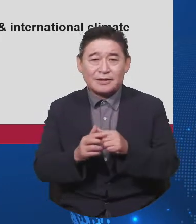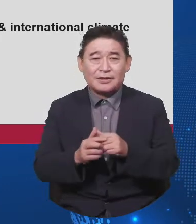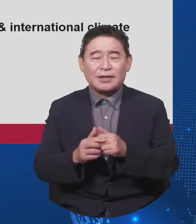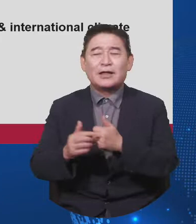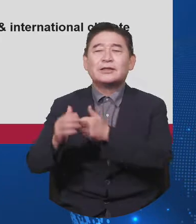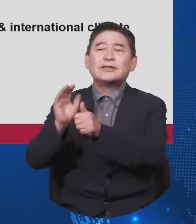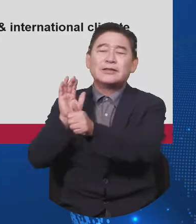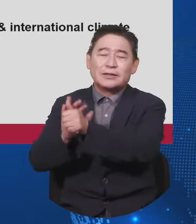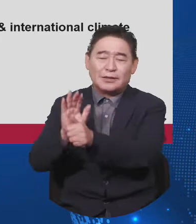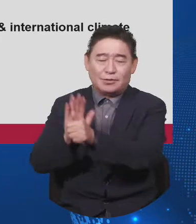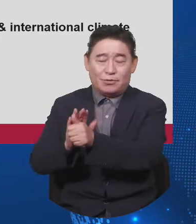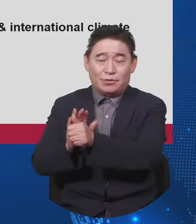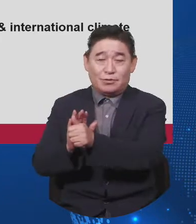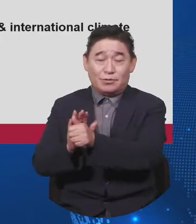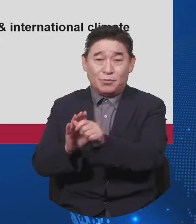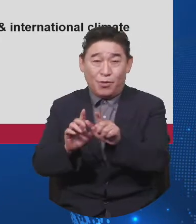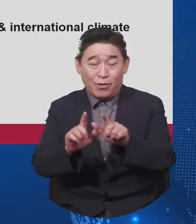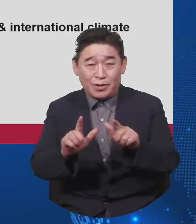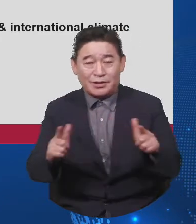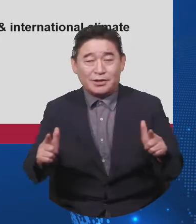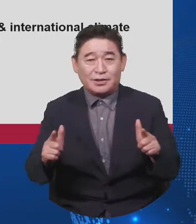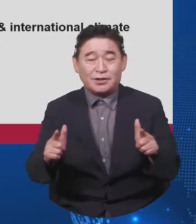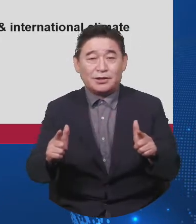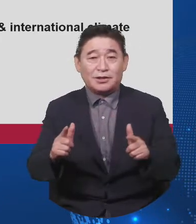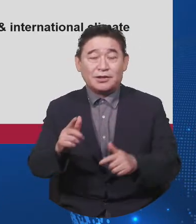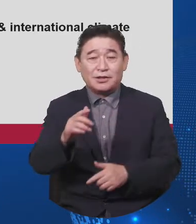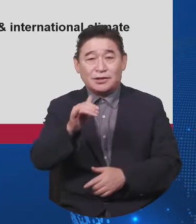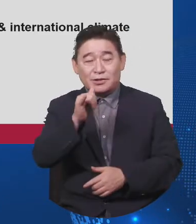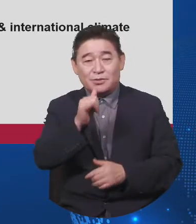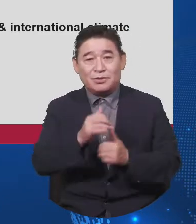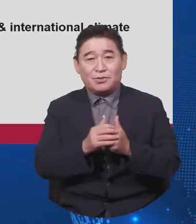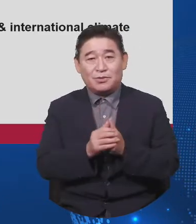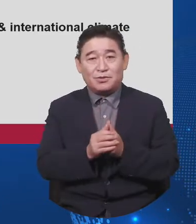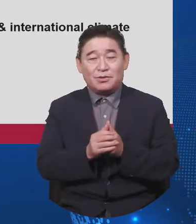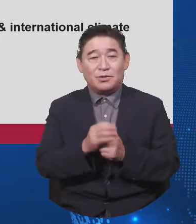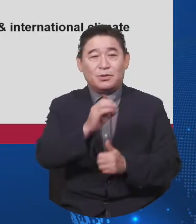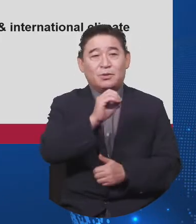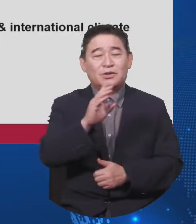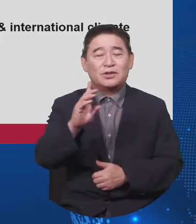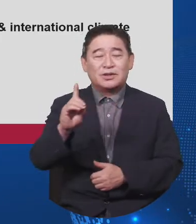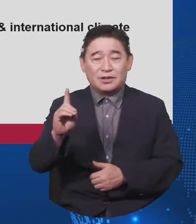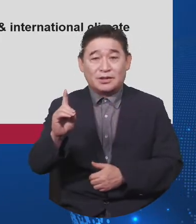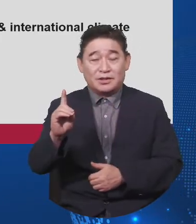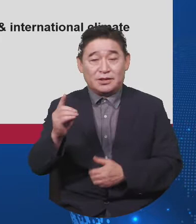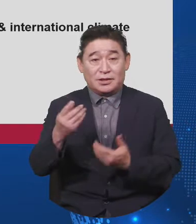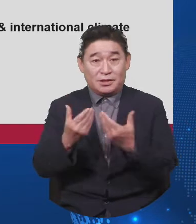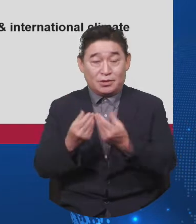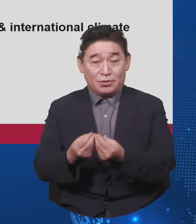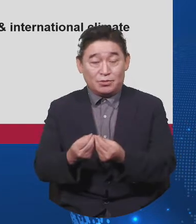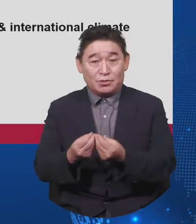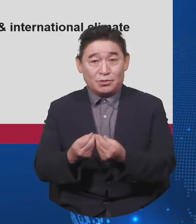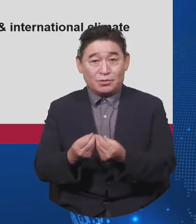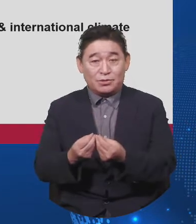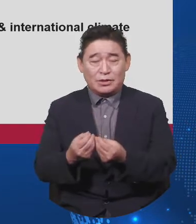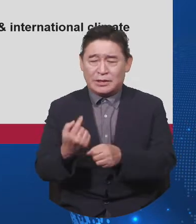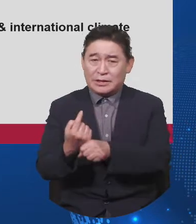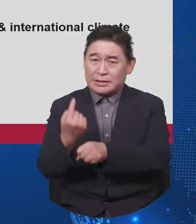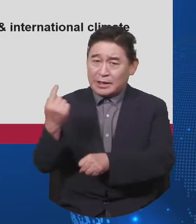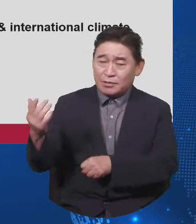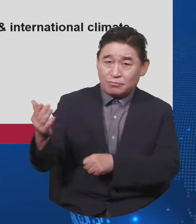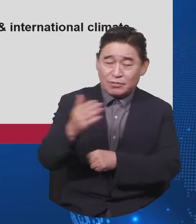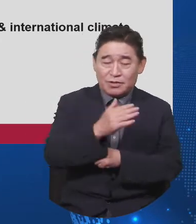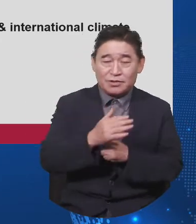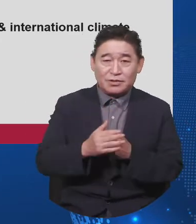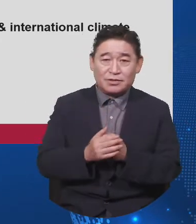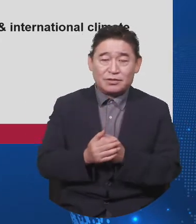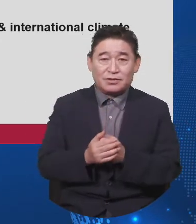I think also to mention that the OECD vision from last year is asking to renew the OECD approach